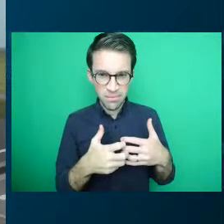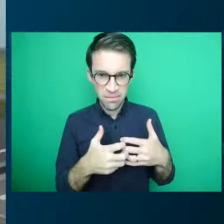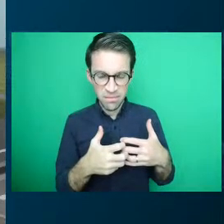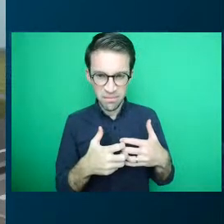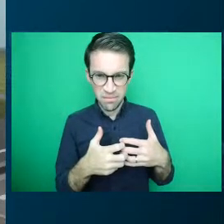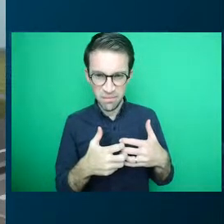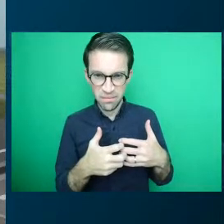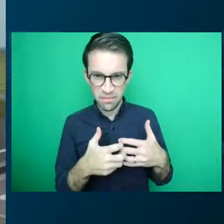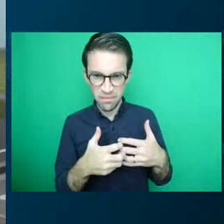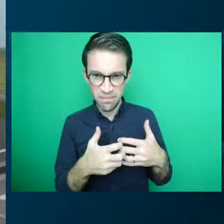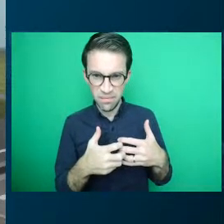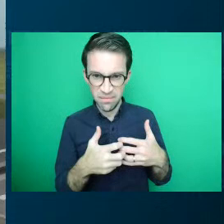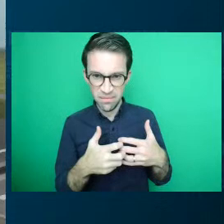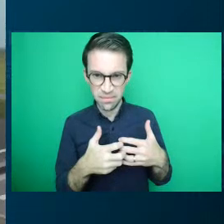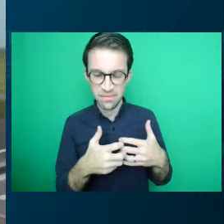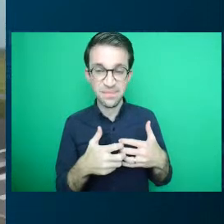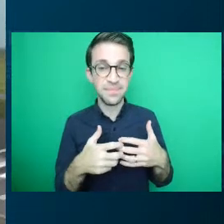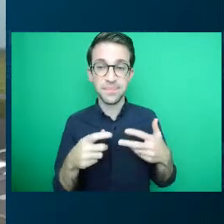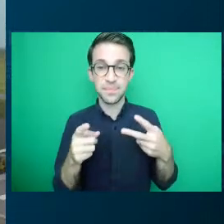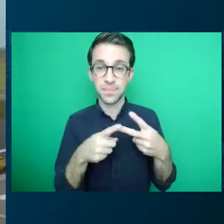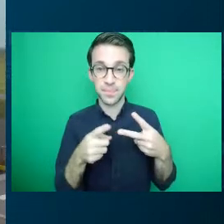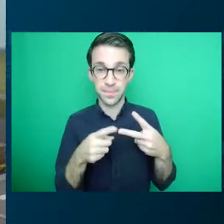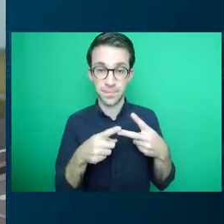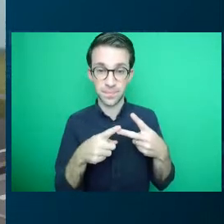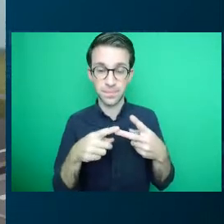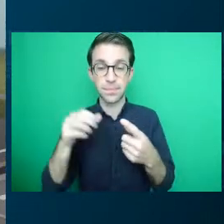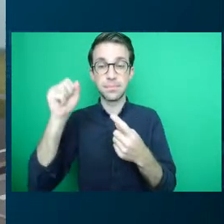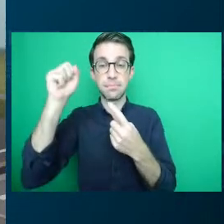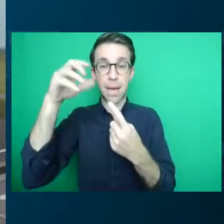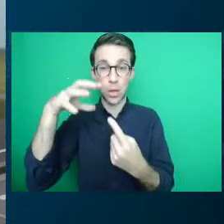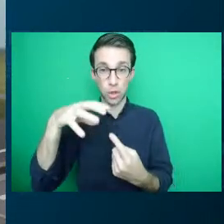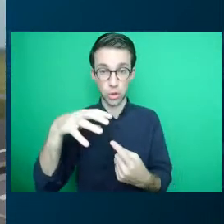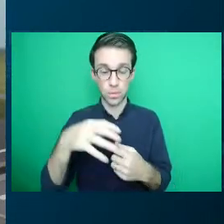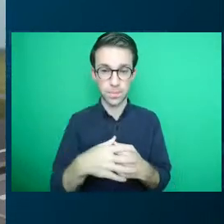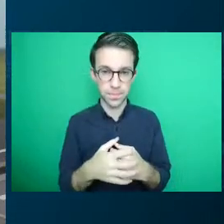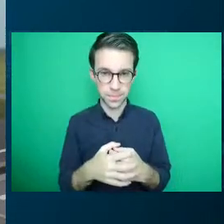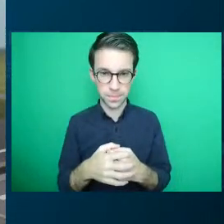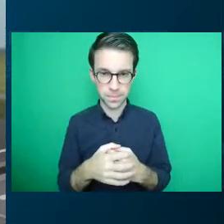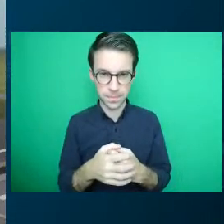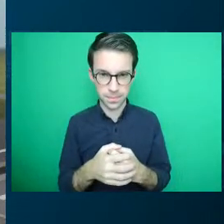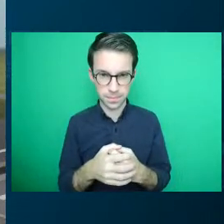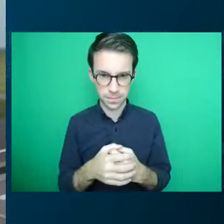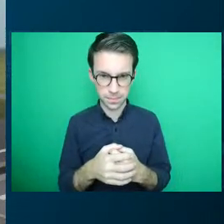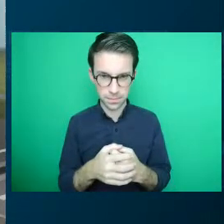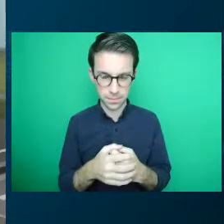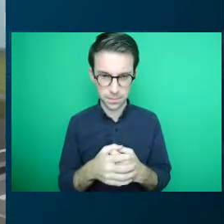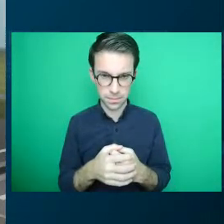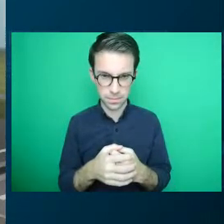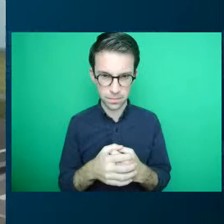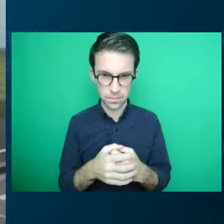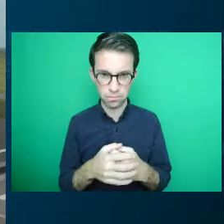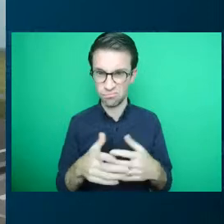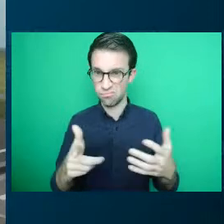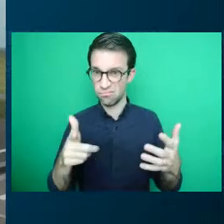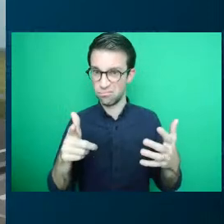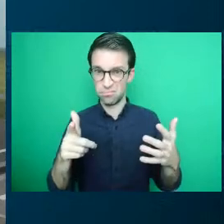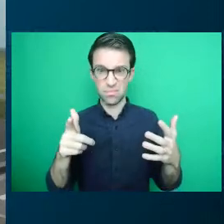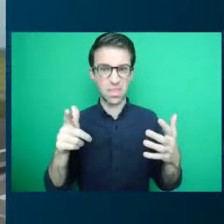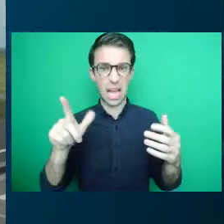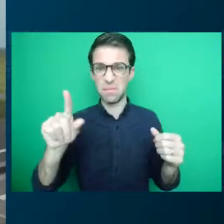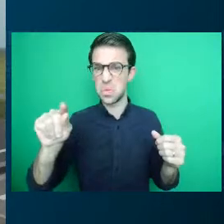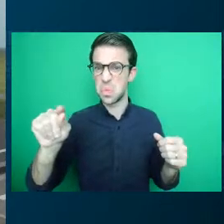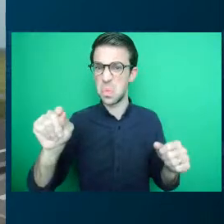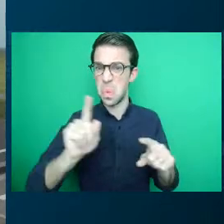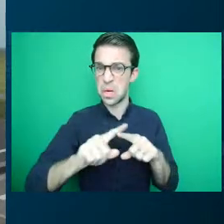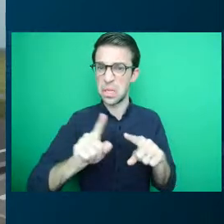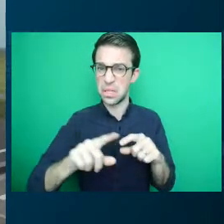step 1. And then step 2, I want the parachute to come out, right? So we can program our rocket with stages. You can have rockets that have 20 different